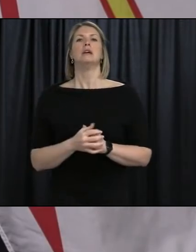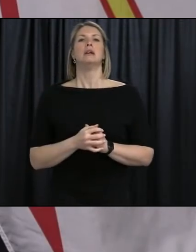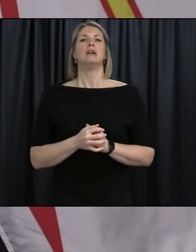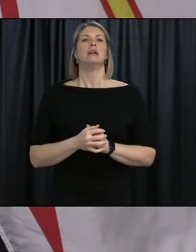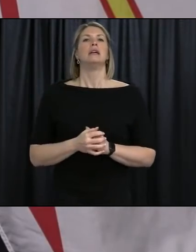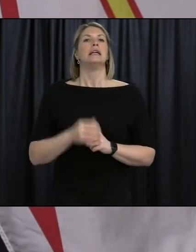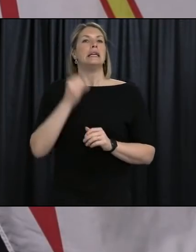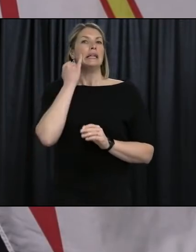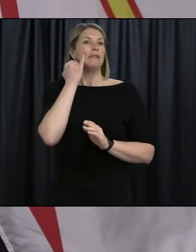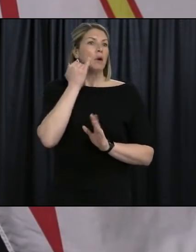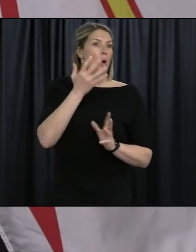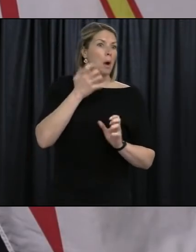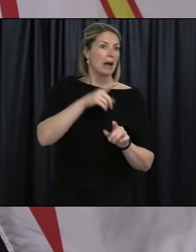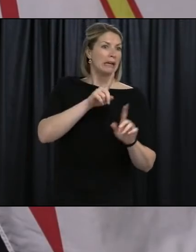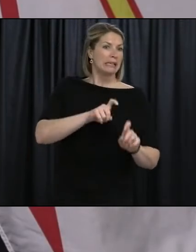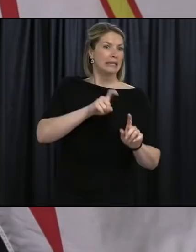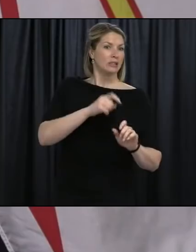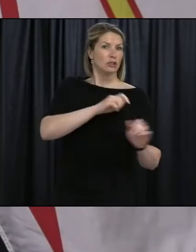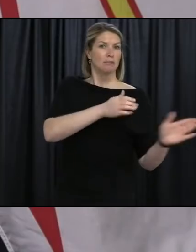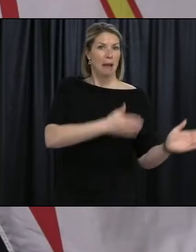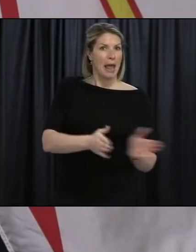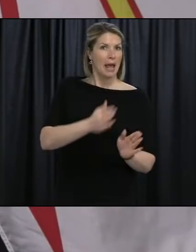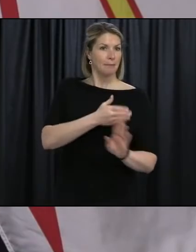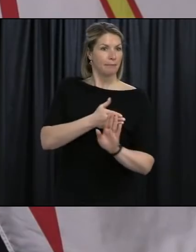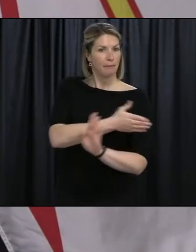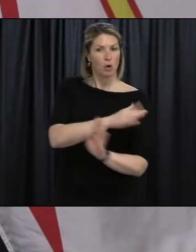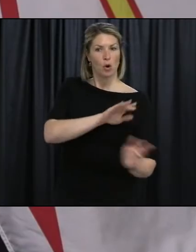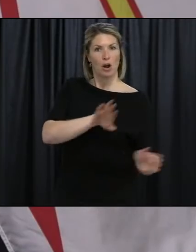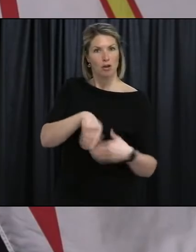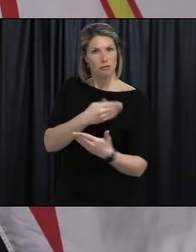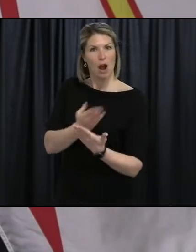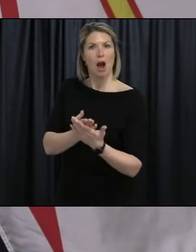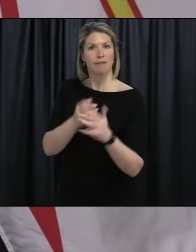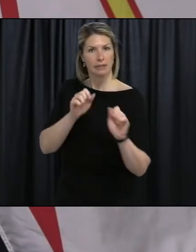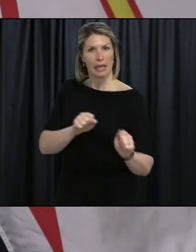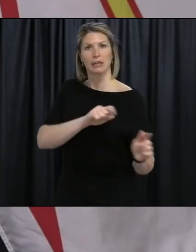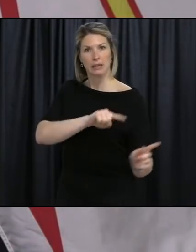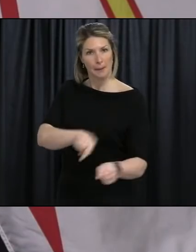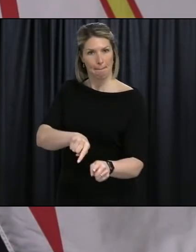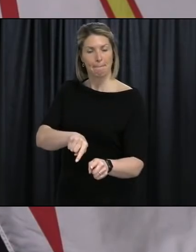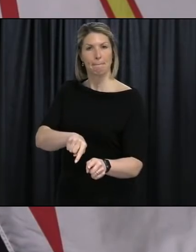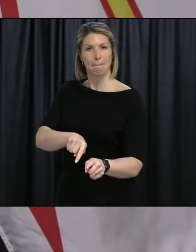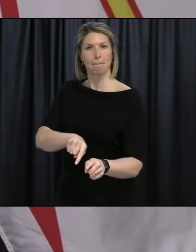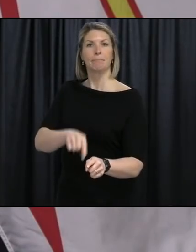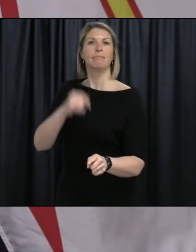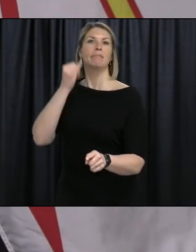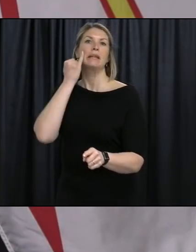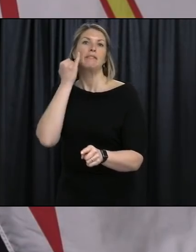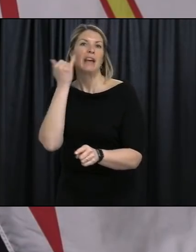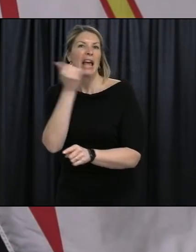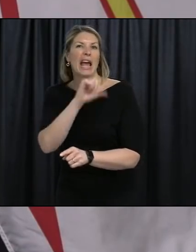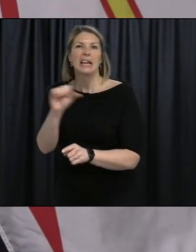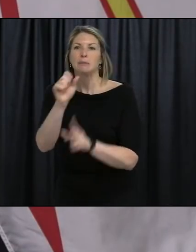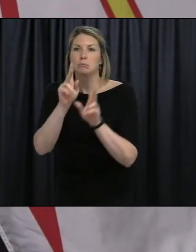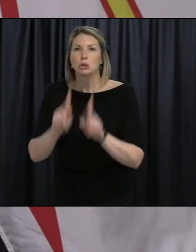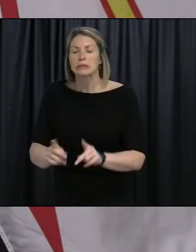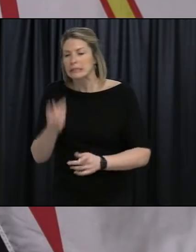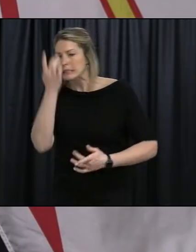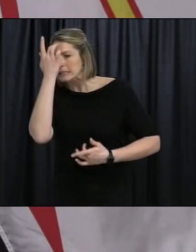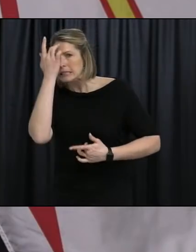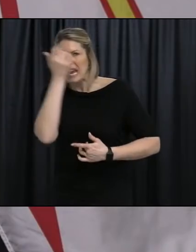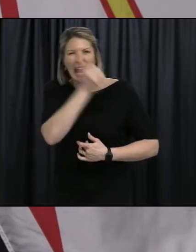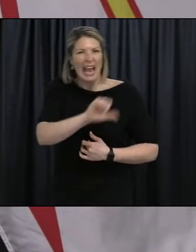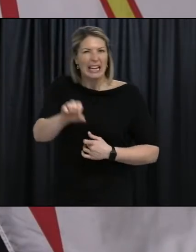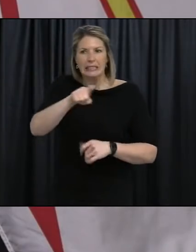to the province. If at any point during the 14-day work isolation period, a worker develops any COVID-19